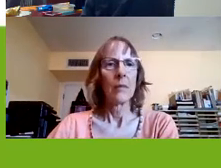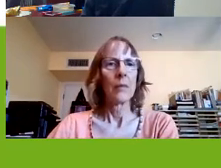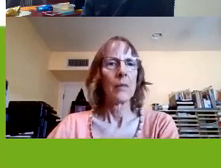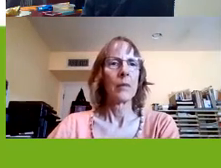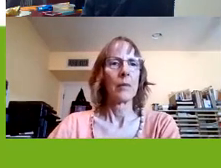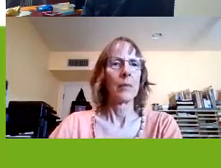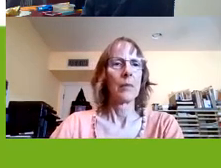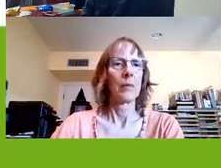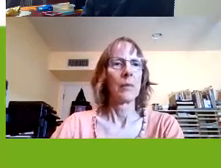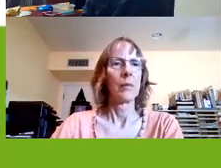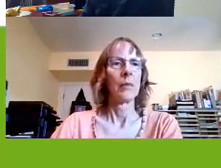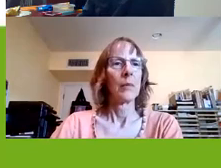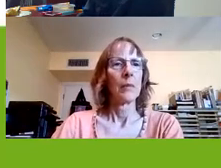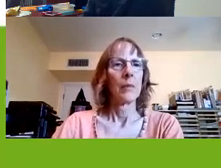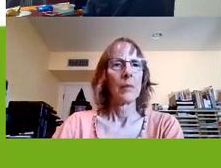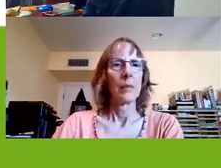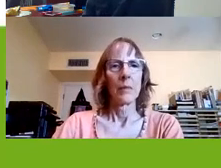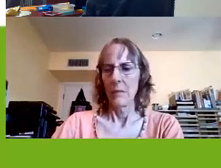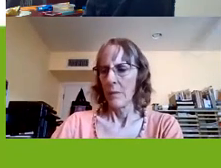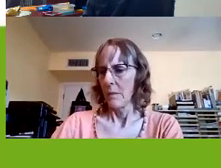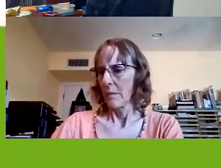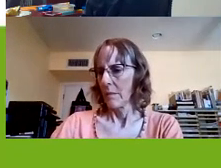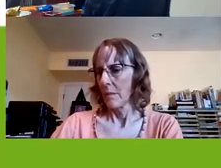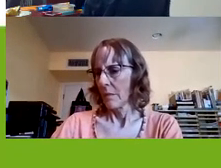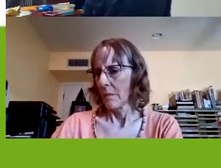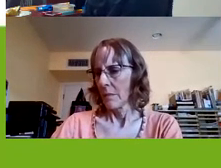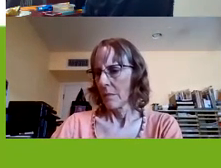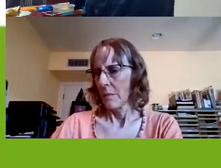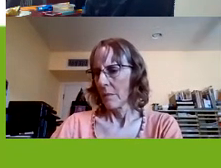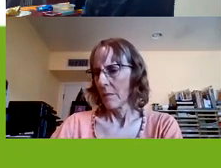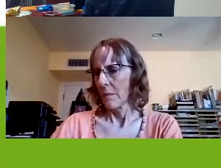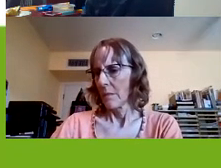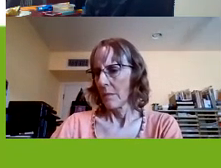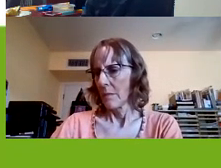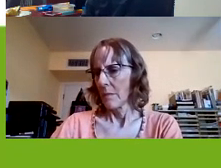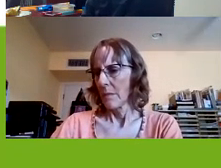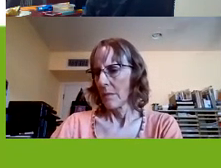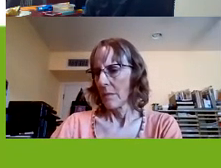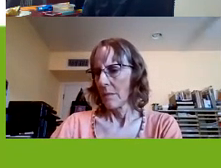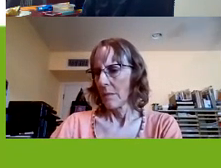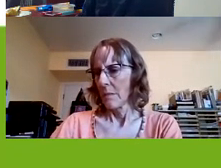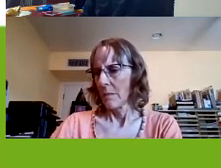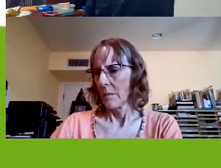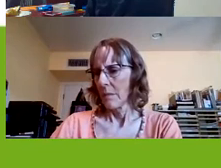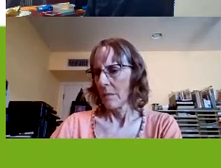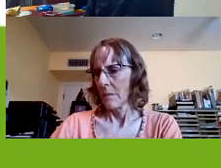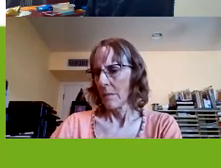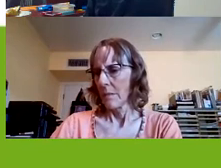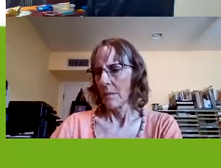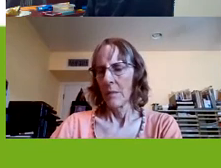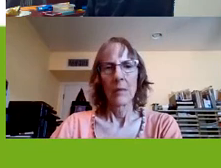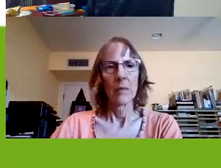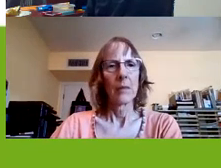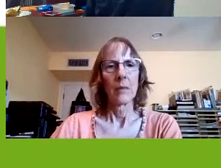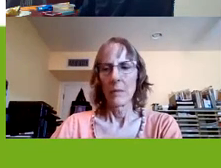we are striving, and that is where we hope to be, we understand that we are going to come into contact with Sun Devils in a variety